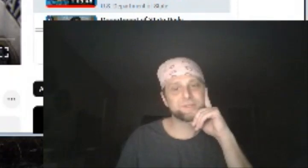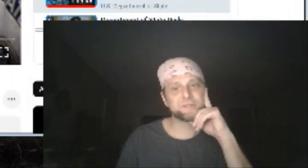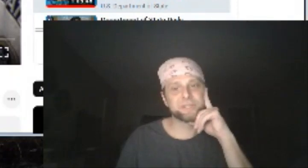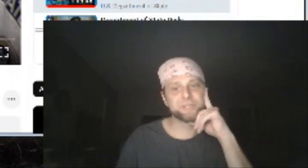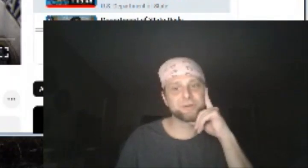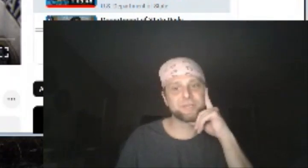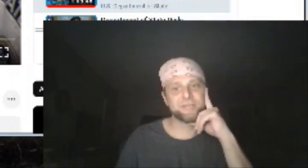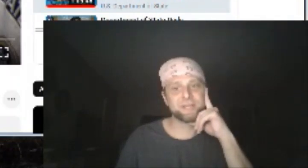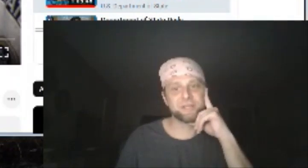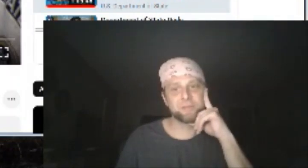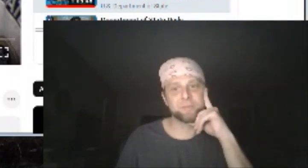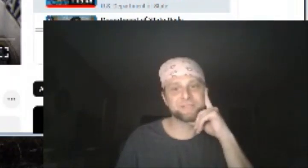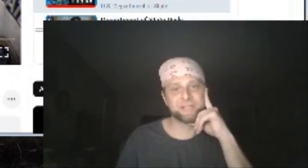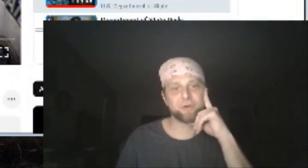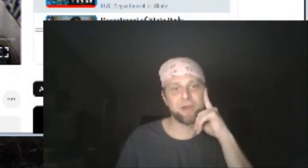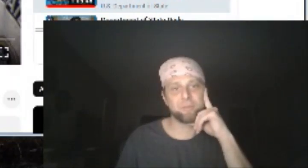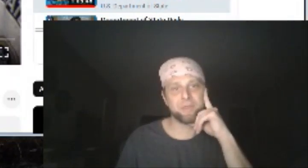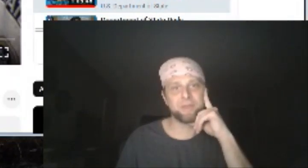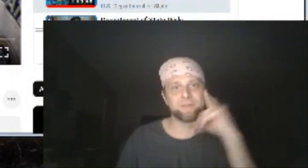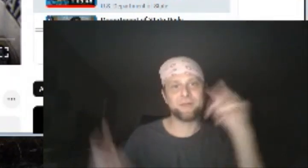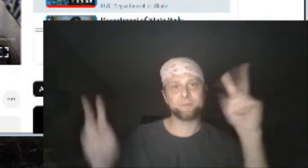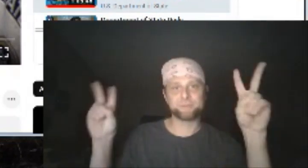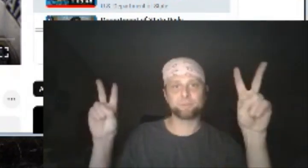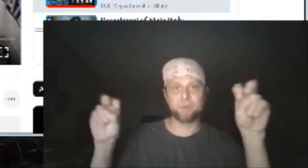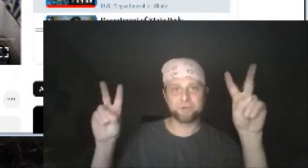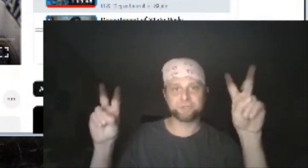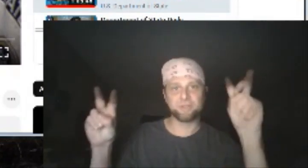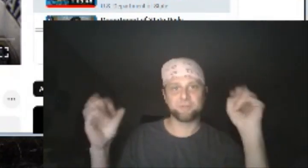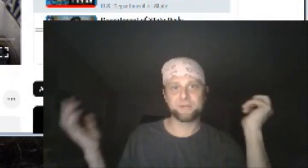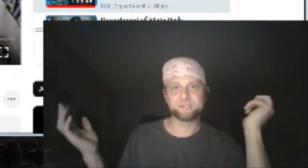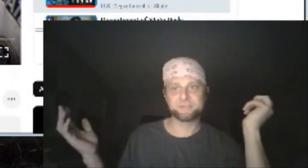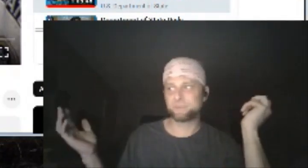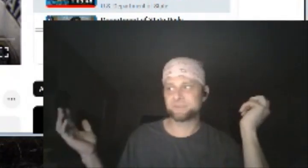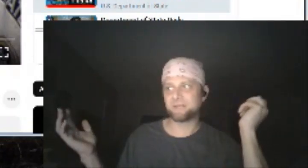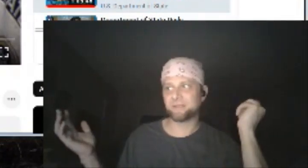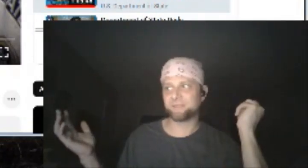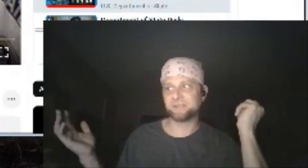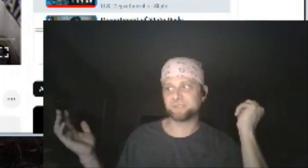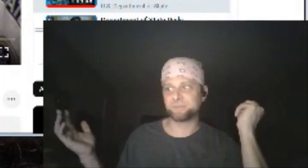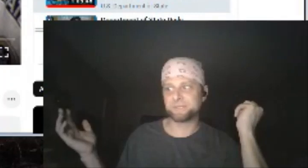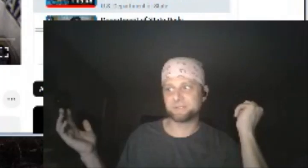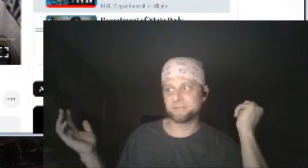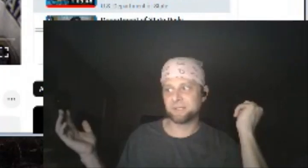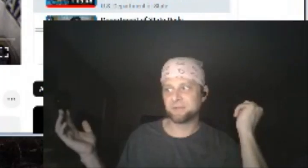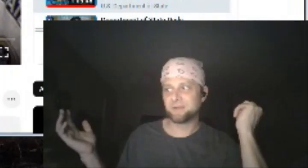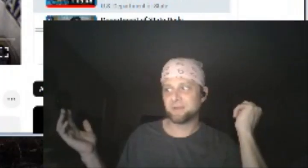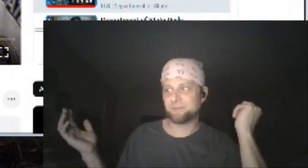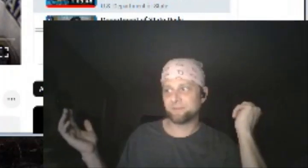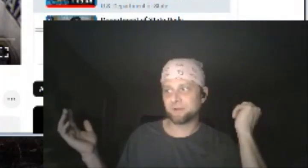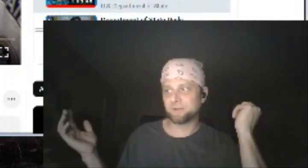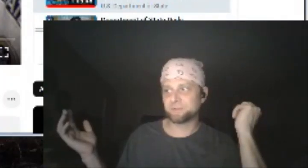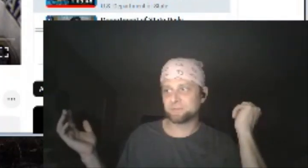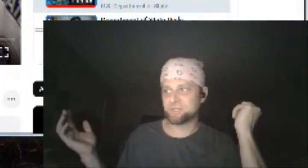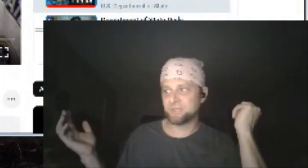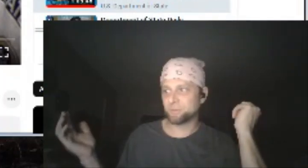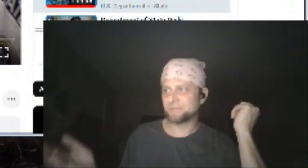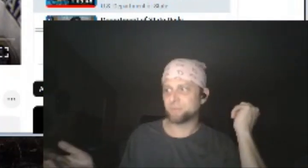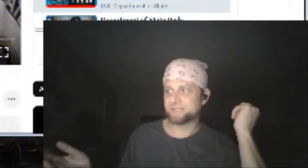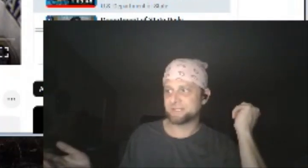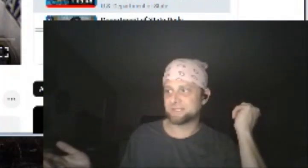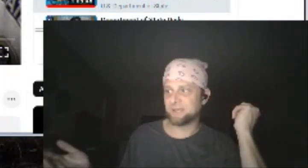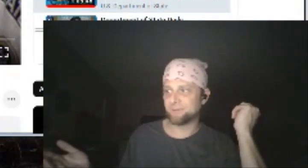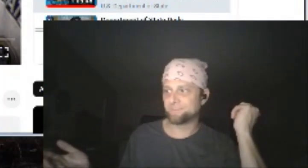wasn't there literally an Olympics in Crimea, and that was the Russian Olympics? Wasn't that like a thing just recently? Am I fucking losing my shit? Was